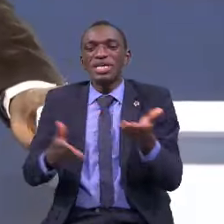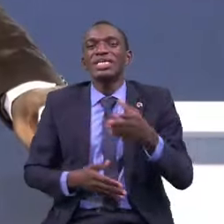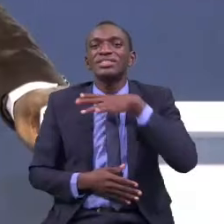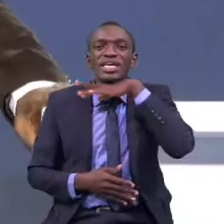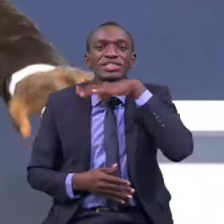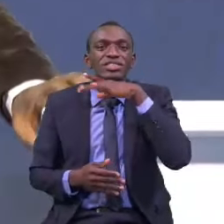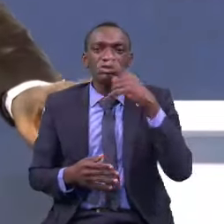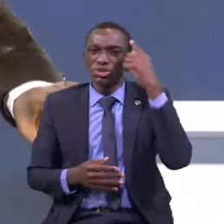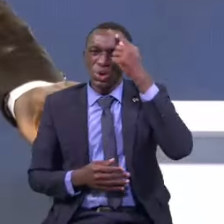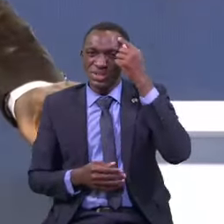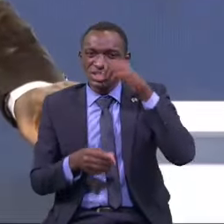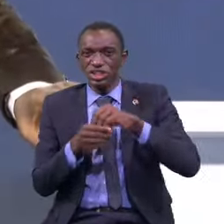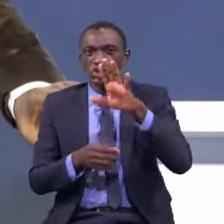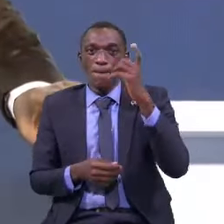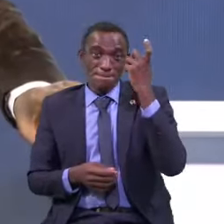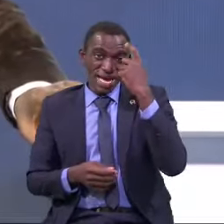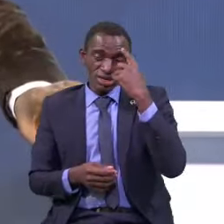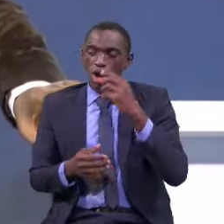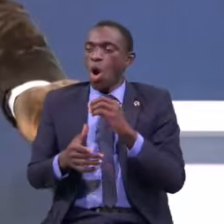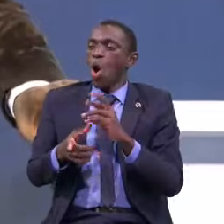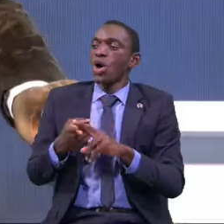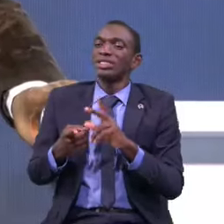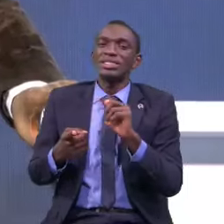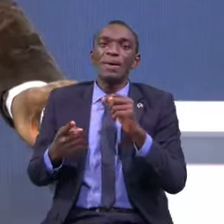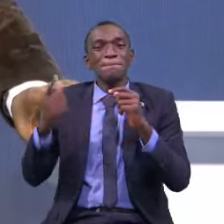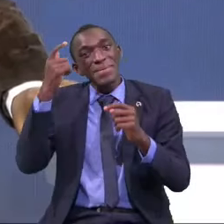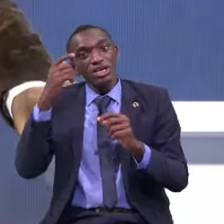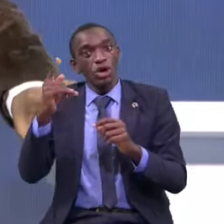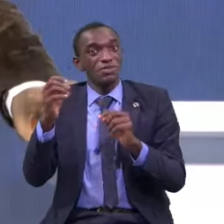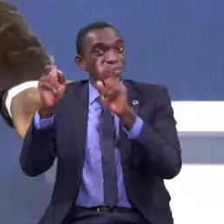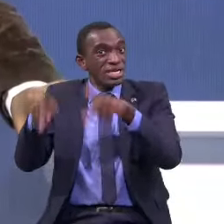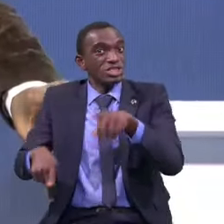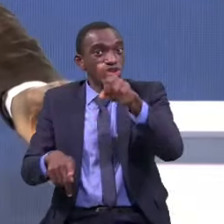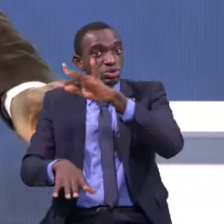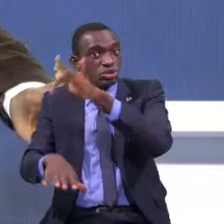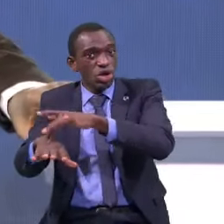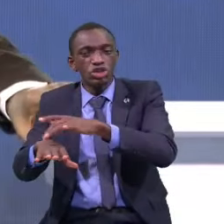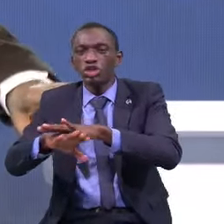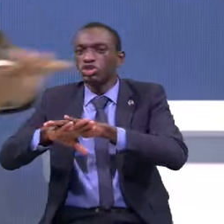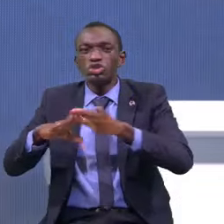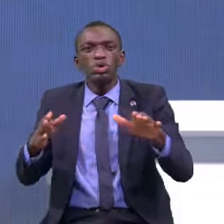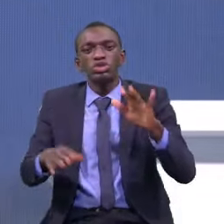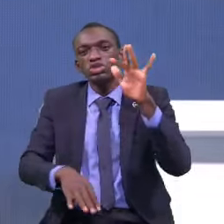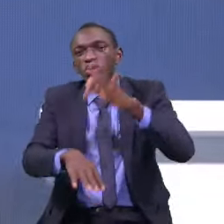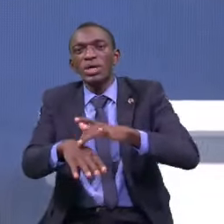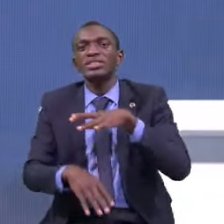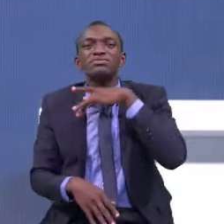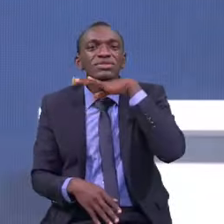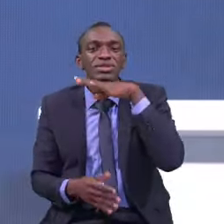the mind of the person you are touching, touch not the unclean thing.